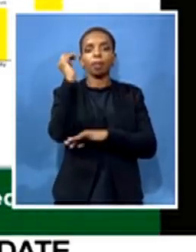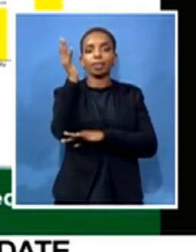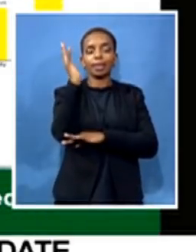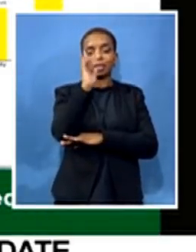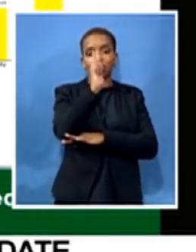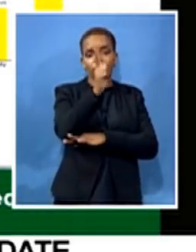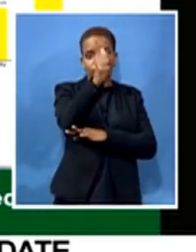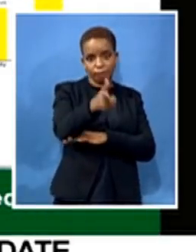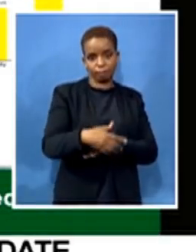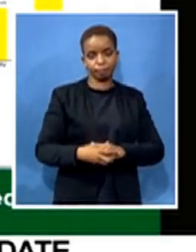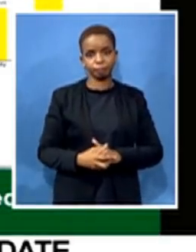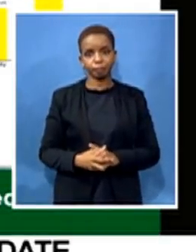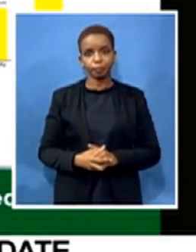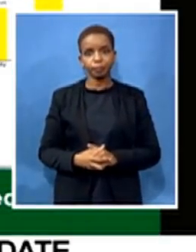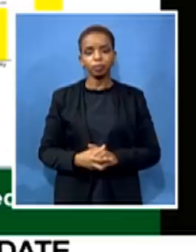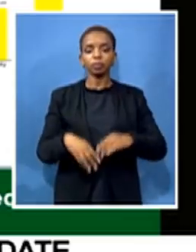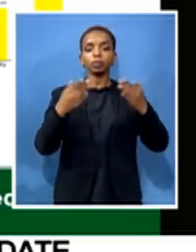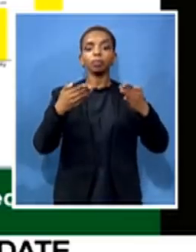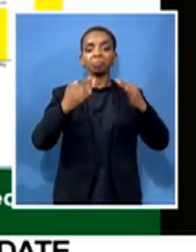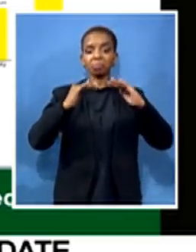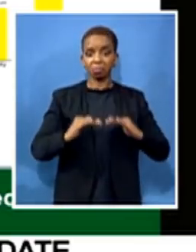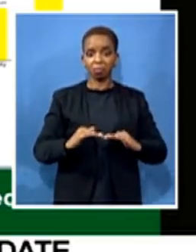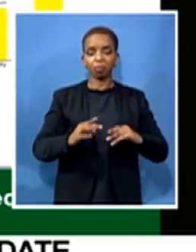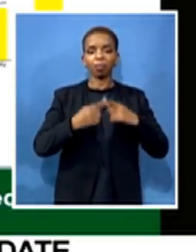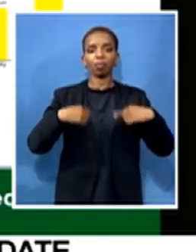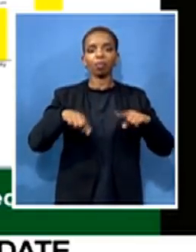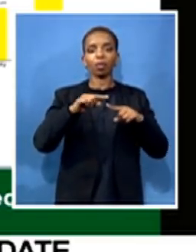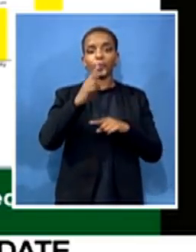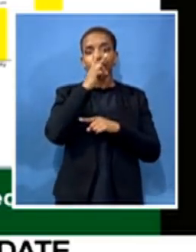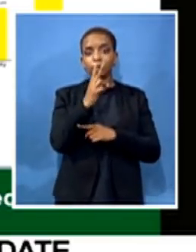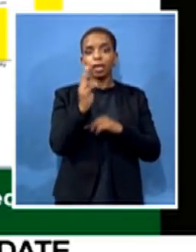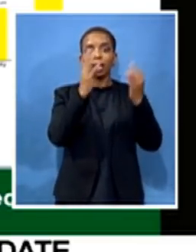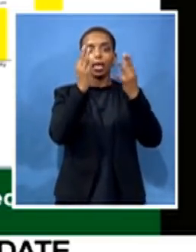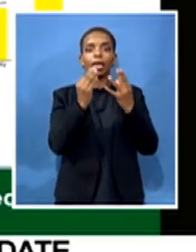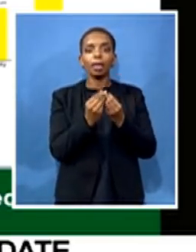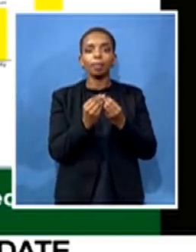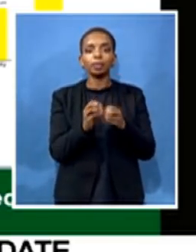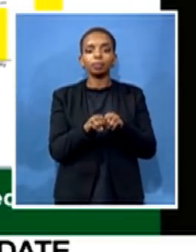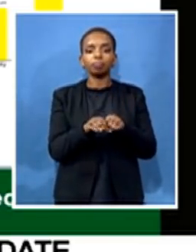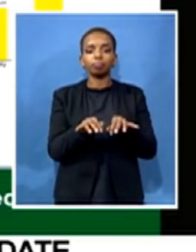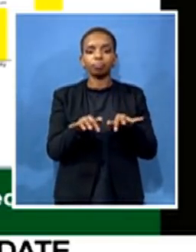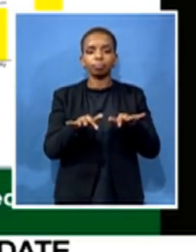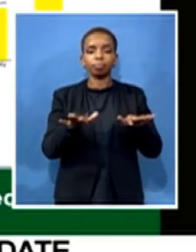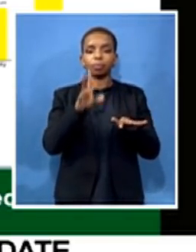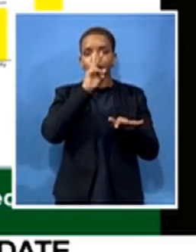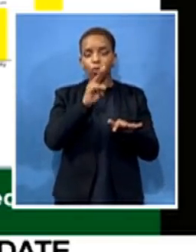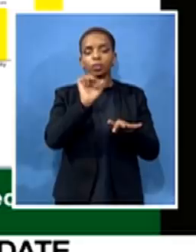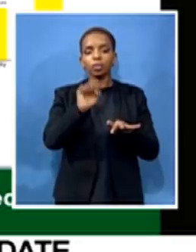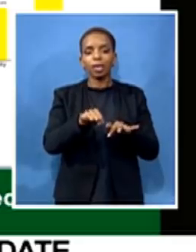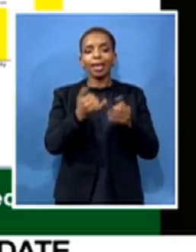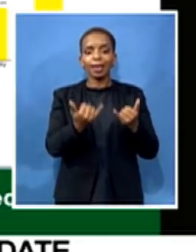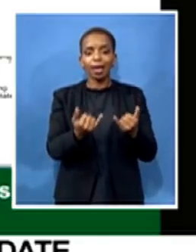at the cumulative cases and weekly rate of change. It shows the increase. From where we sit, we believe